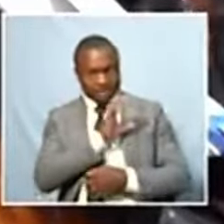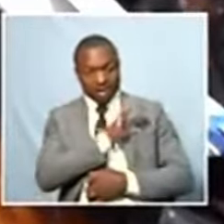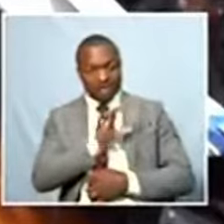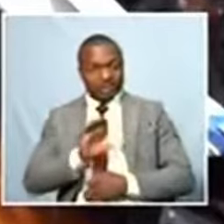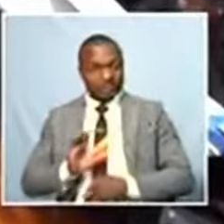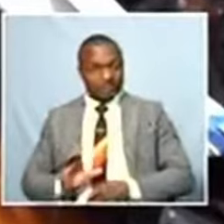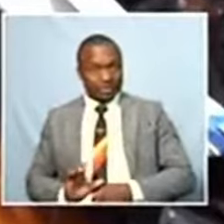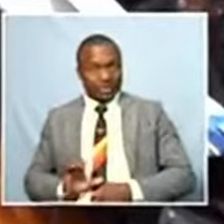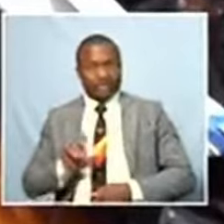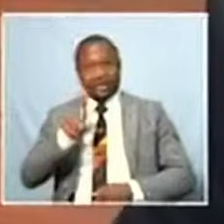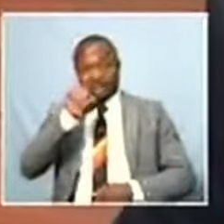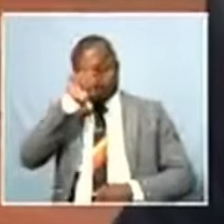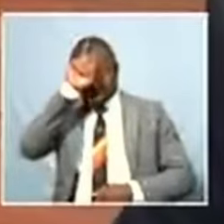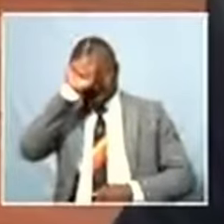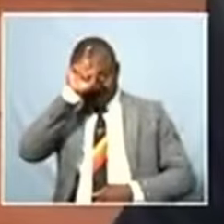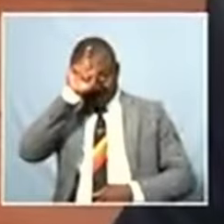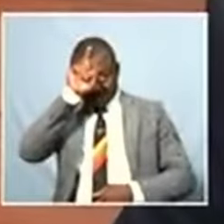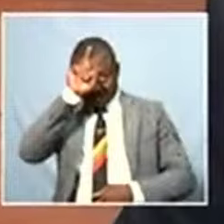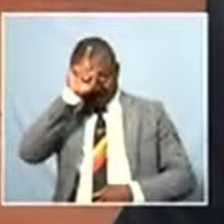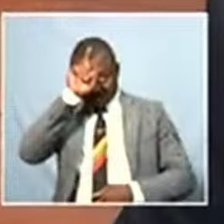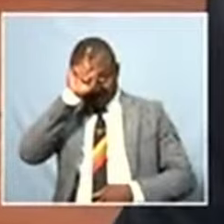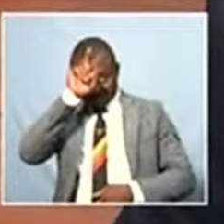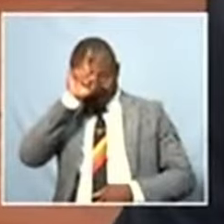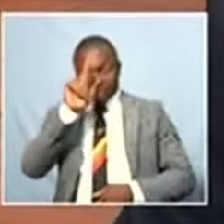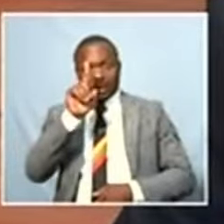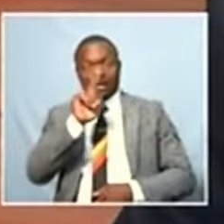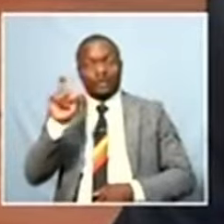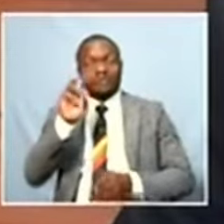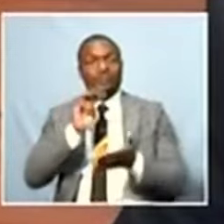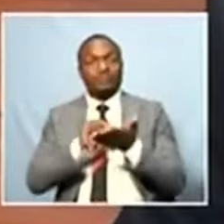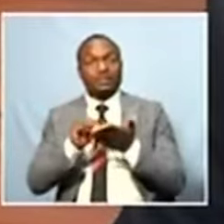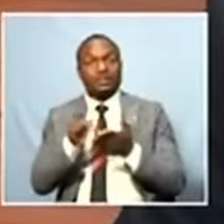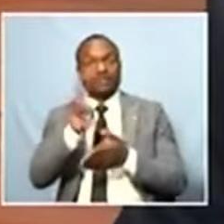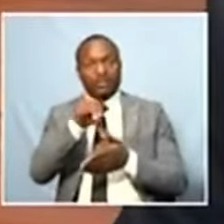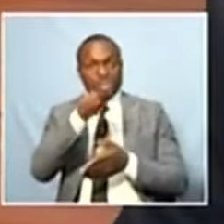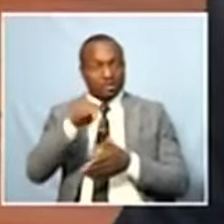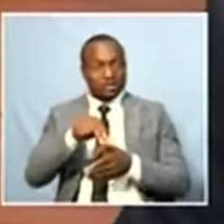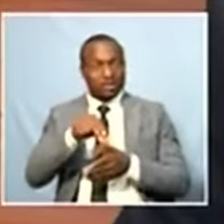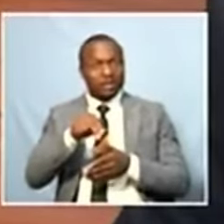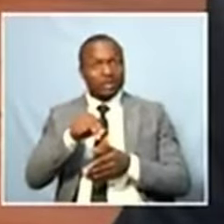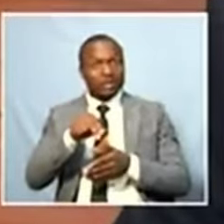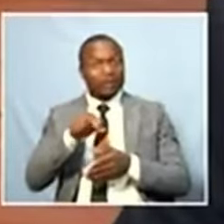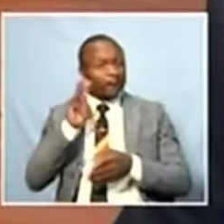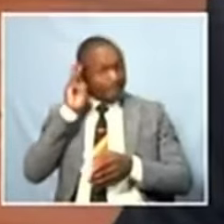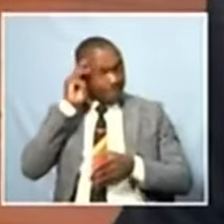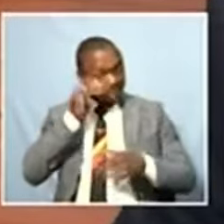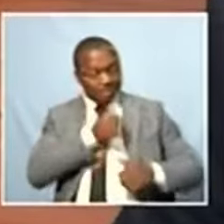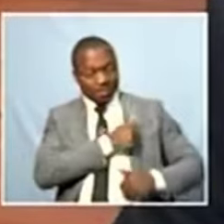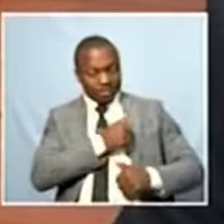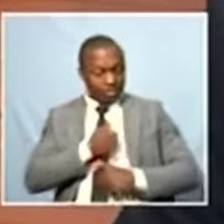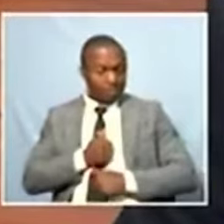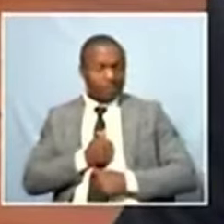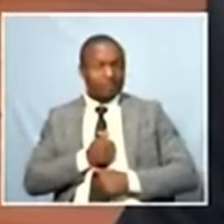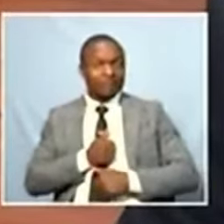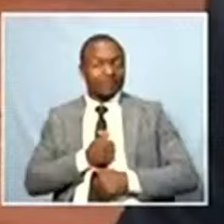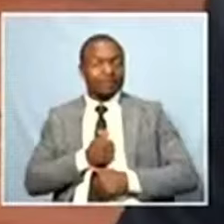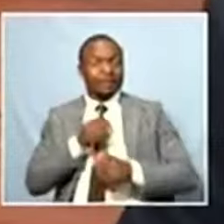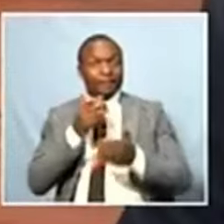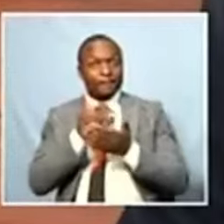million. I take Ministry of Defense, we are buying spare parts from a company from